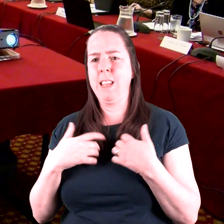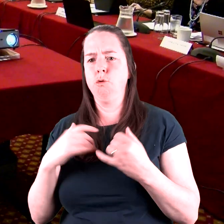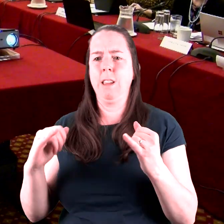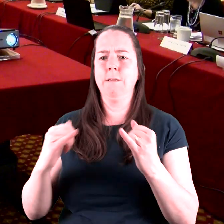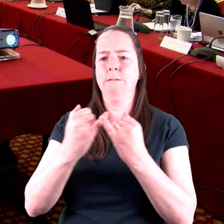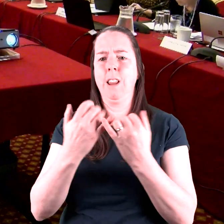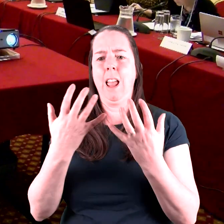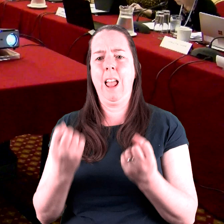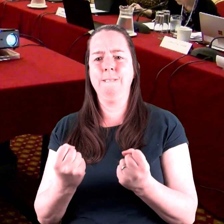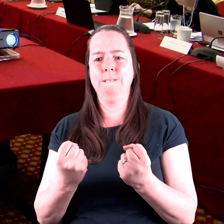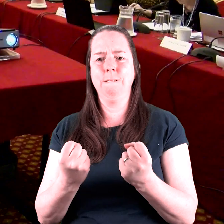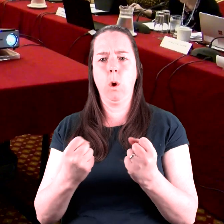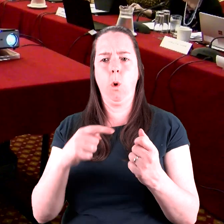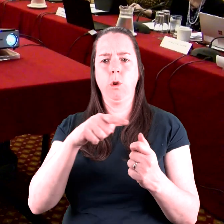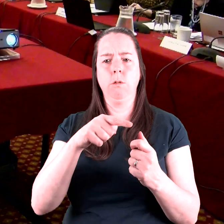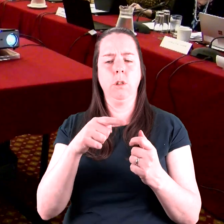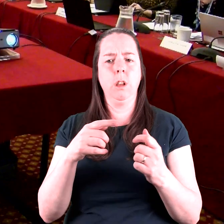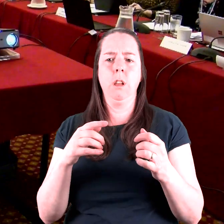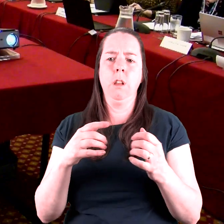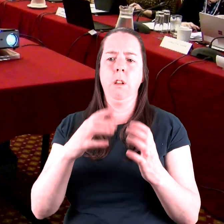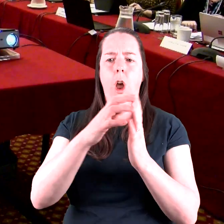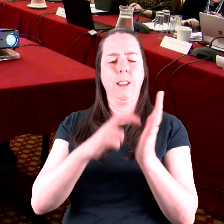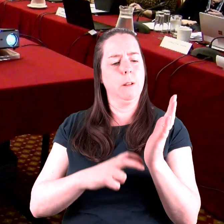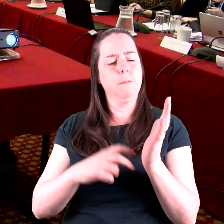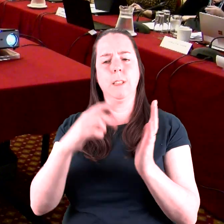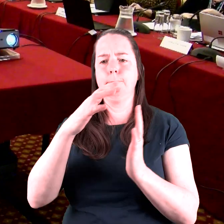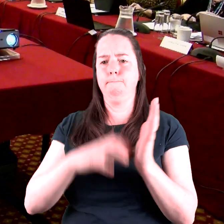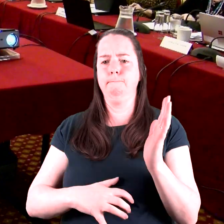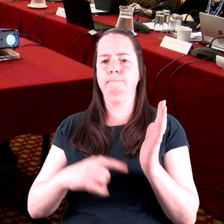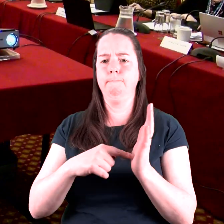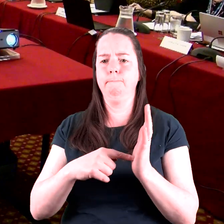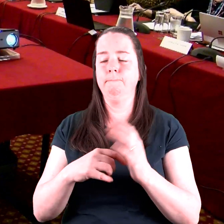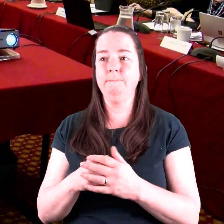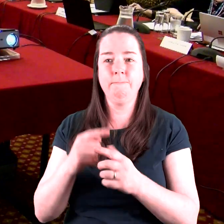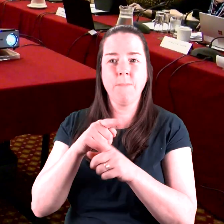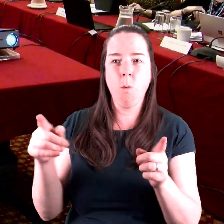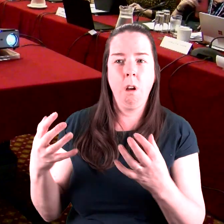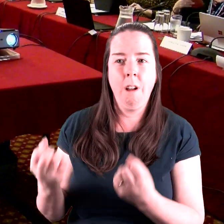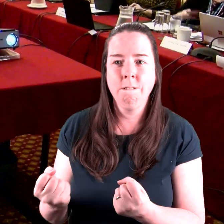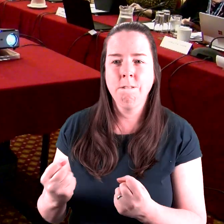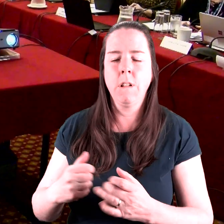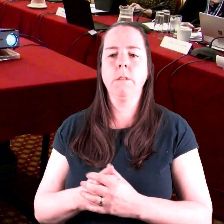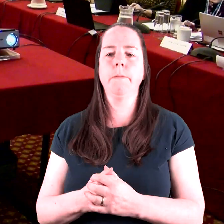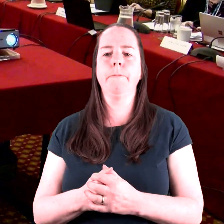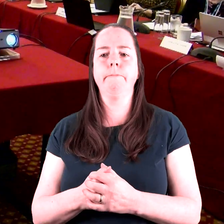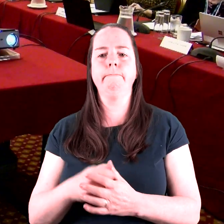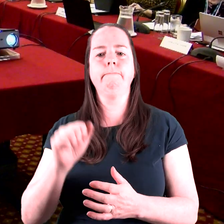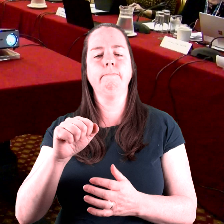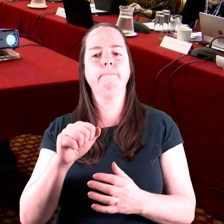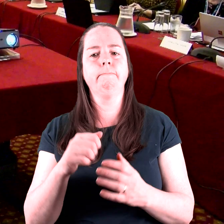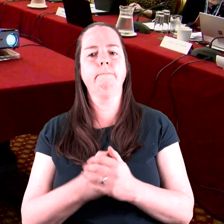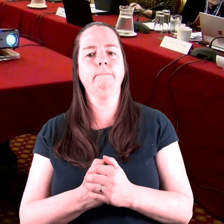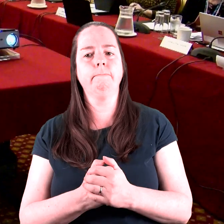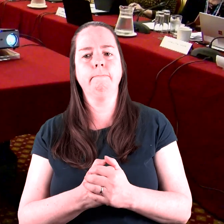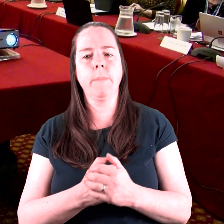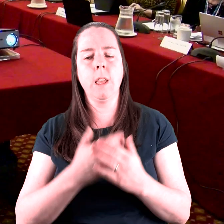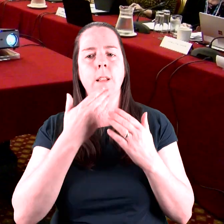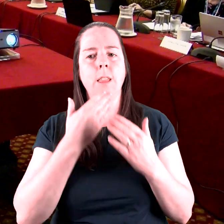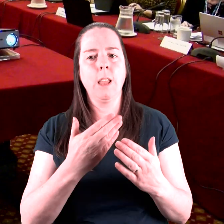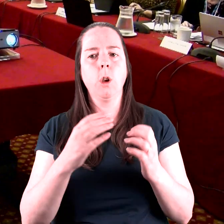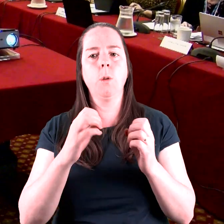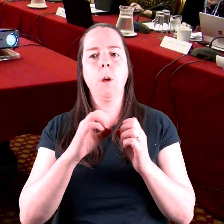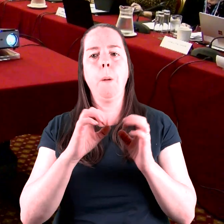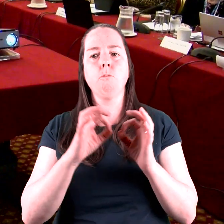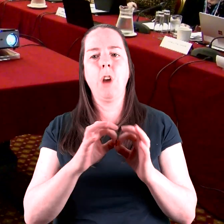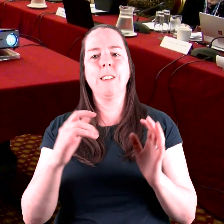that you may have on particular items on the agenda. Is there anybody on the... Yes. Sarah, thank